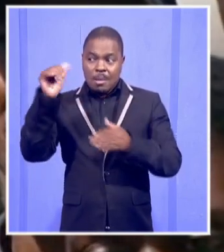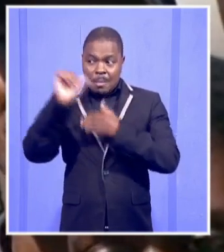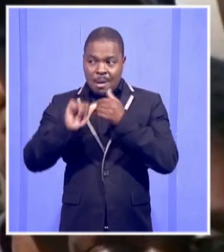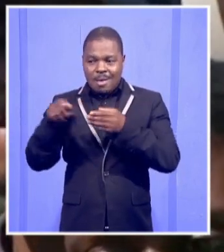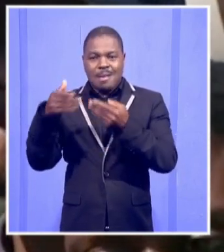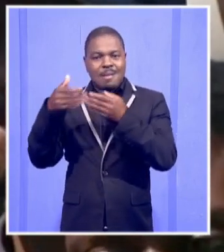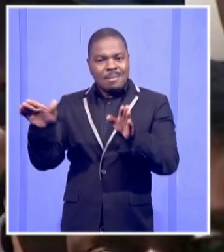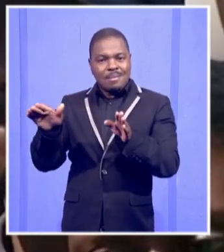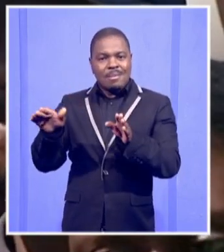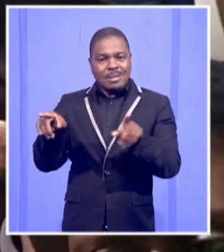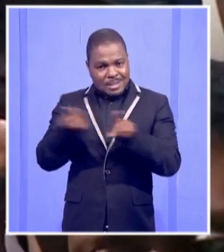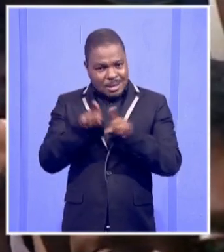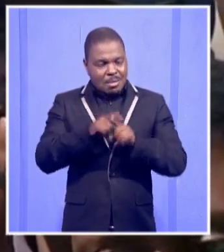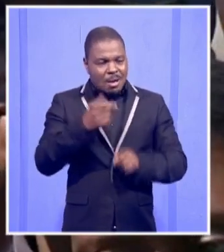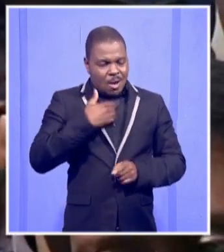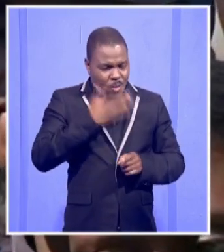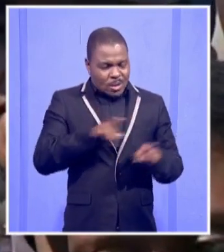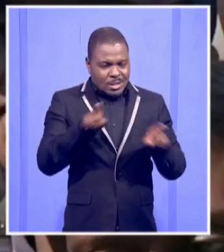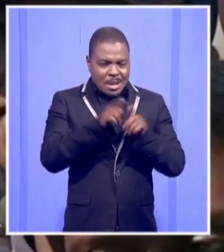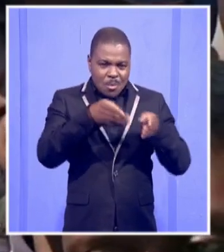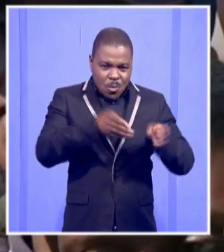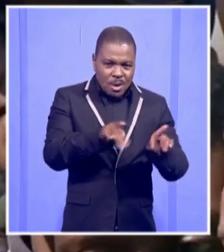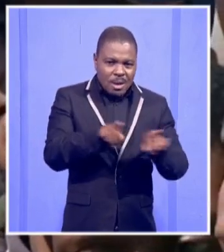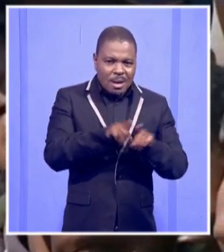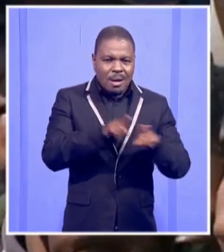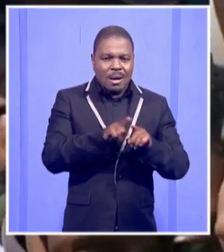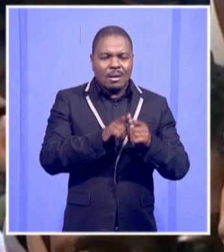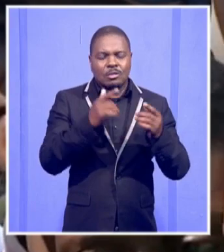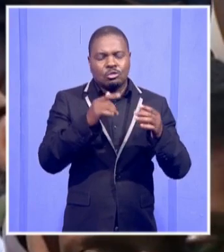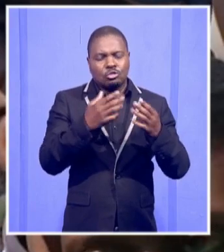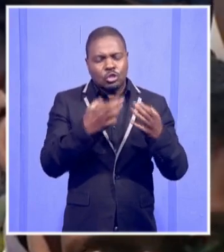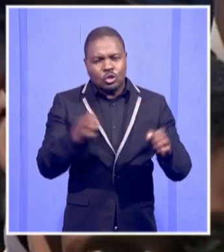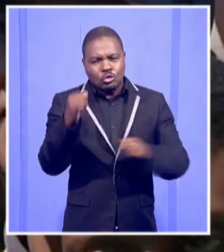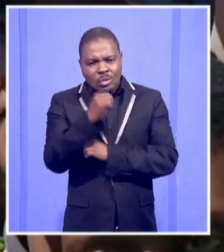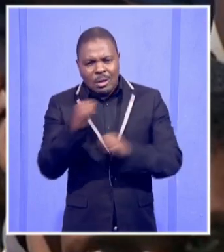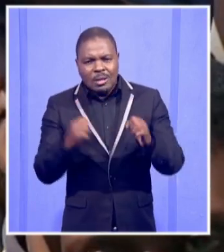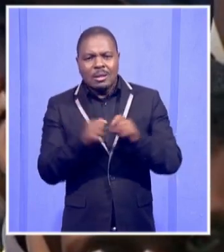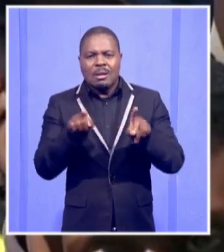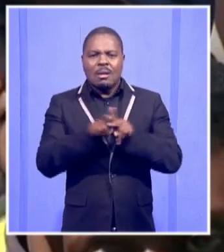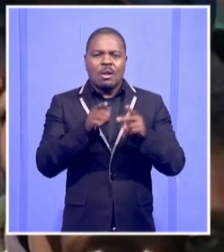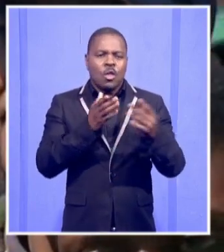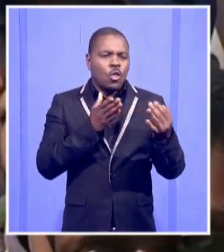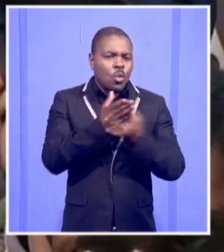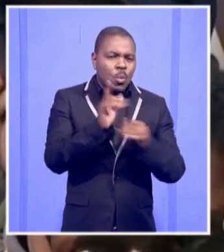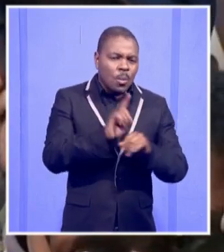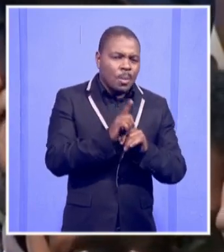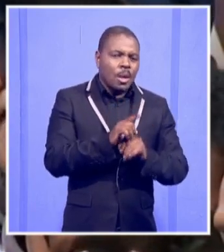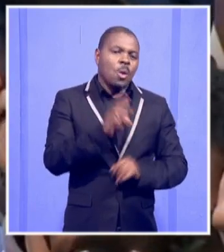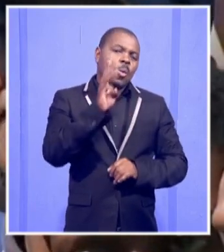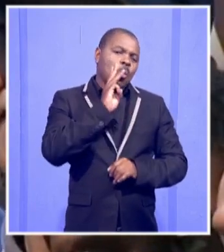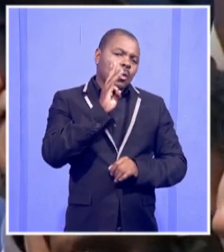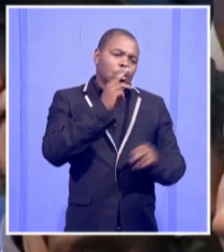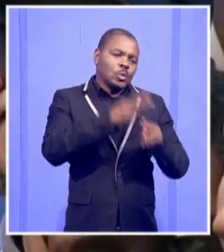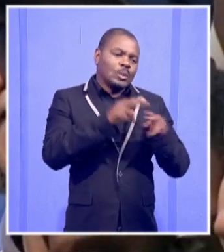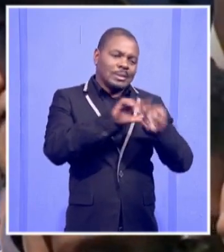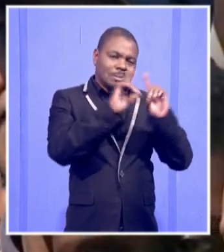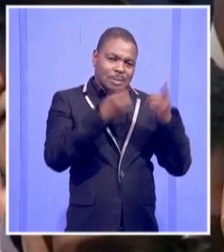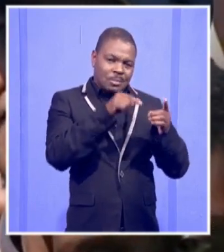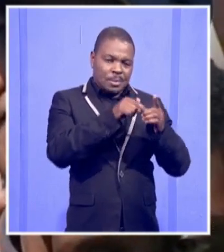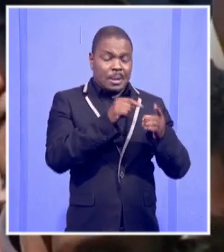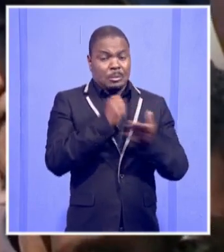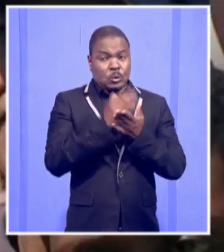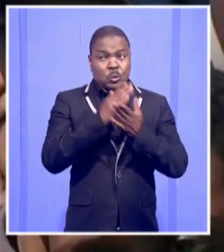the same approach to happen into the underground infrastructure through Water and Sanitation Department. We would want to make sure that the National